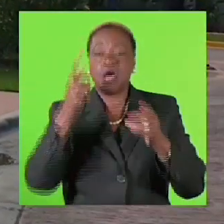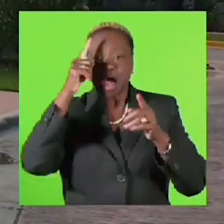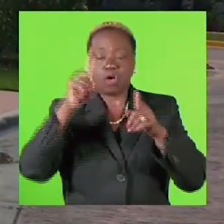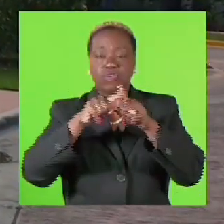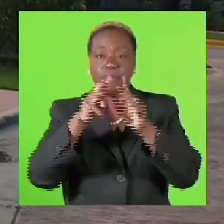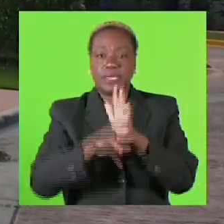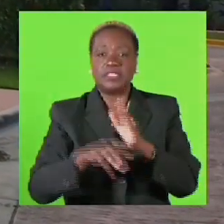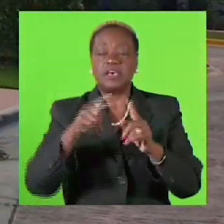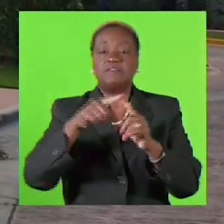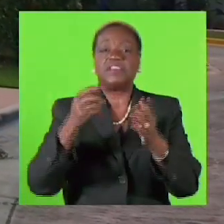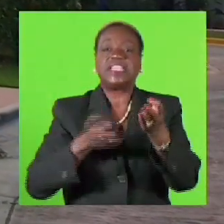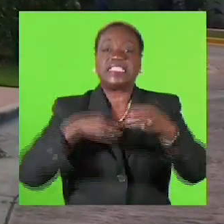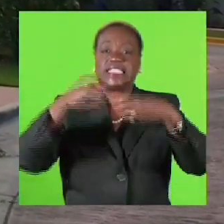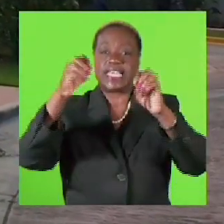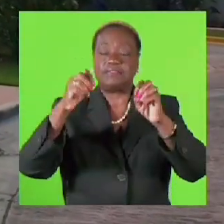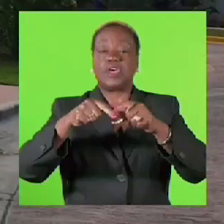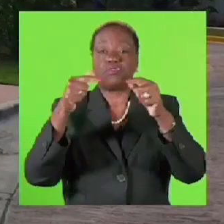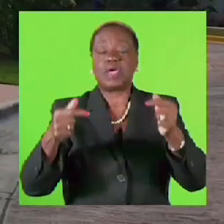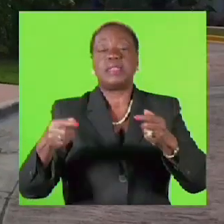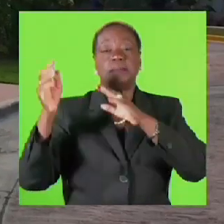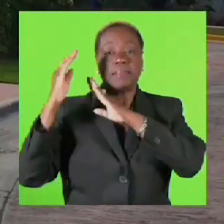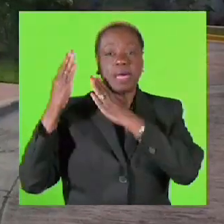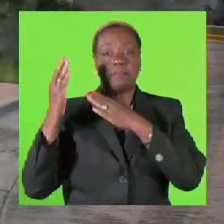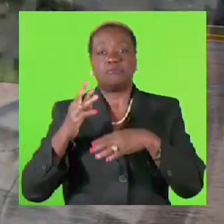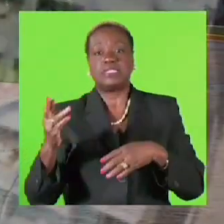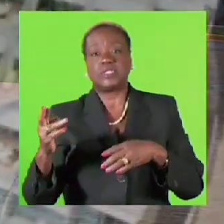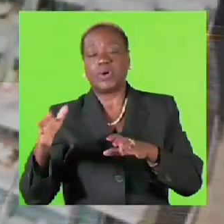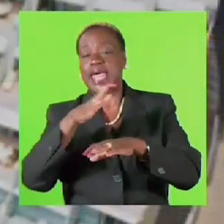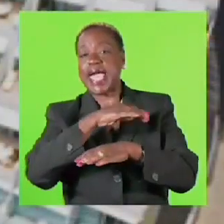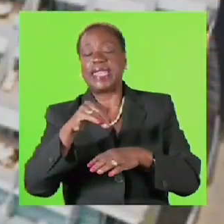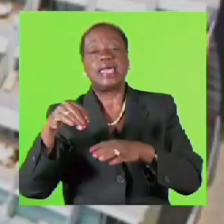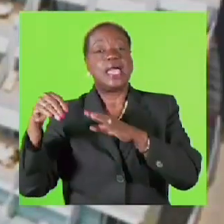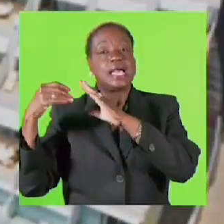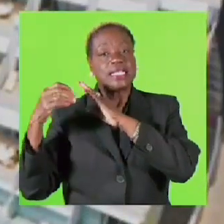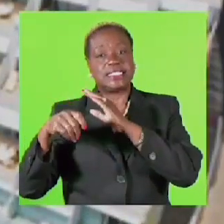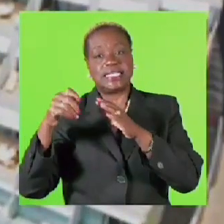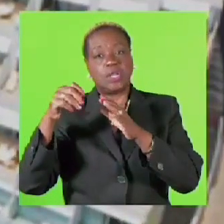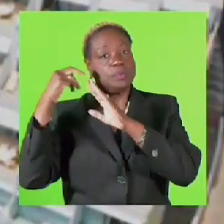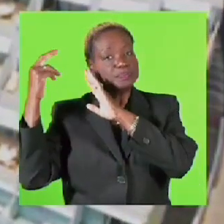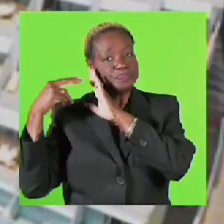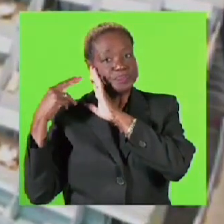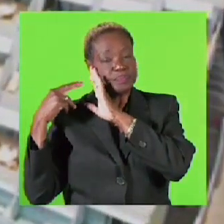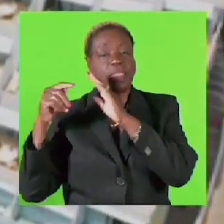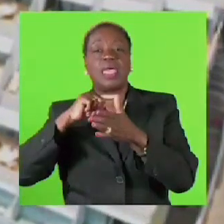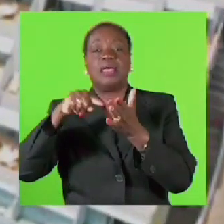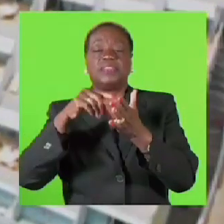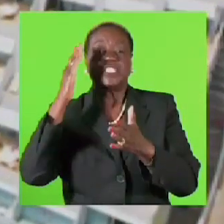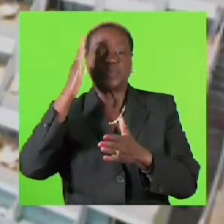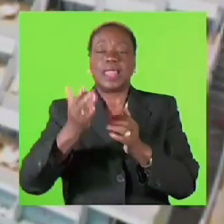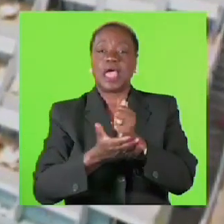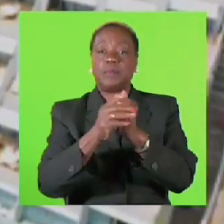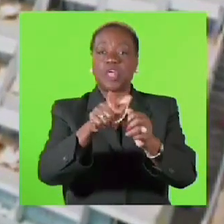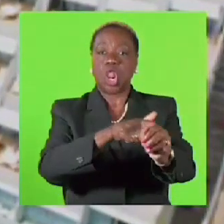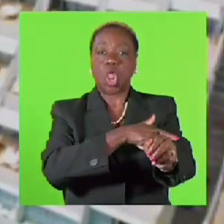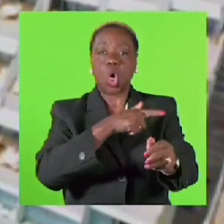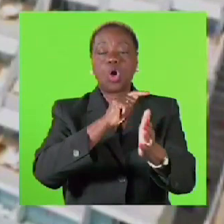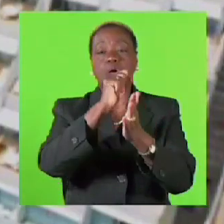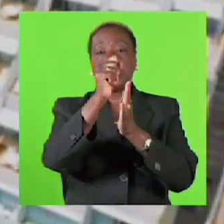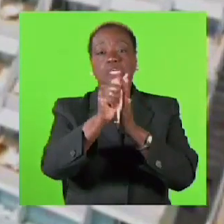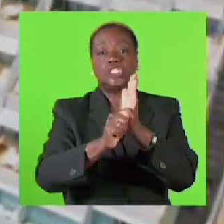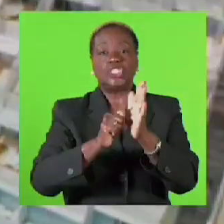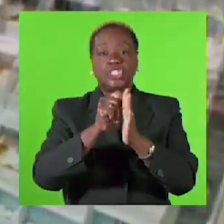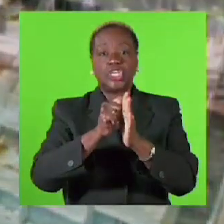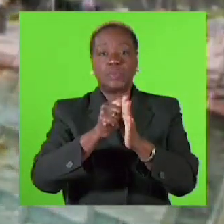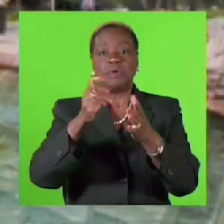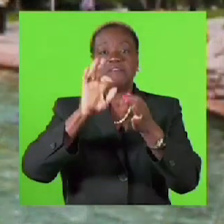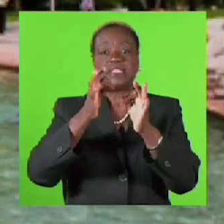for the sale of the Grand Lucayan Resort and Casino. This will help with the long-term recovery